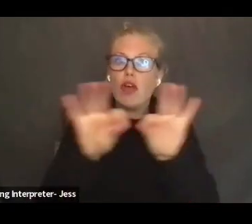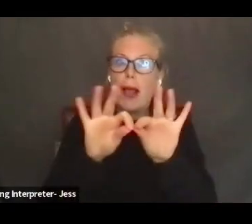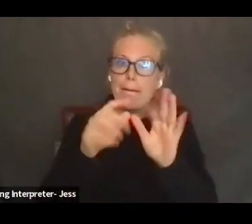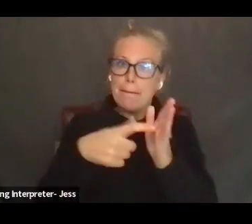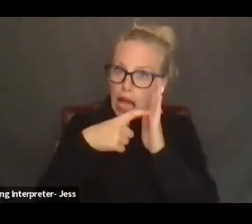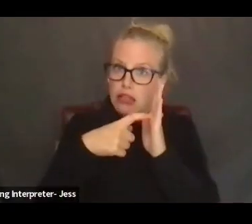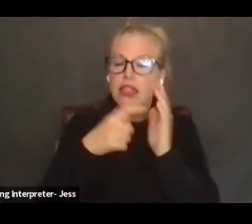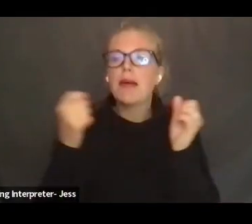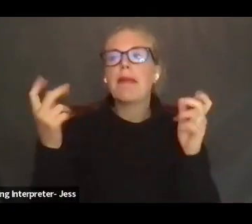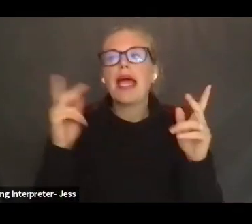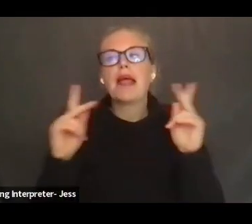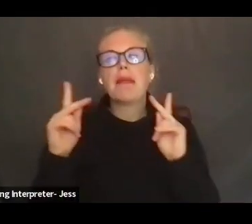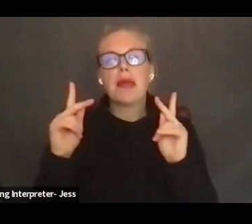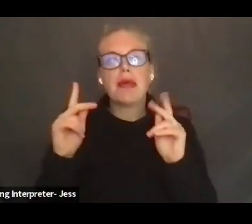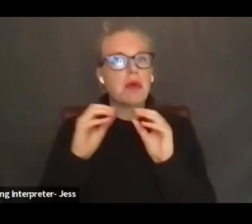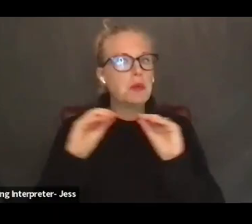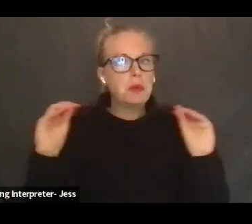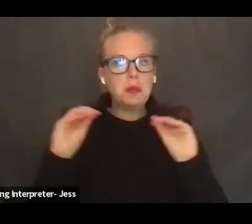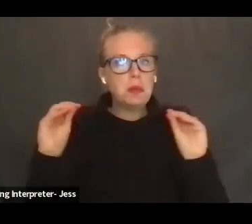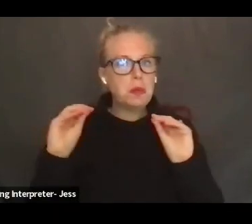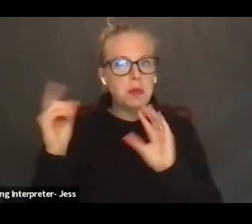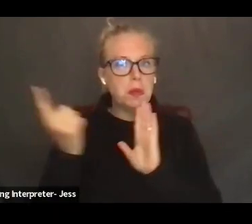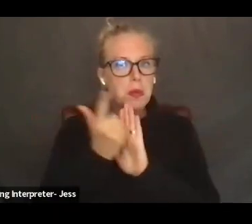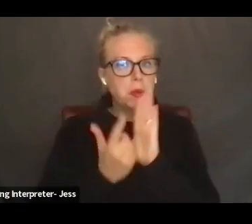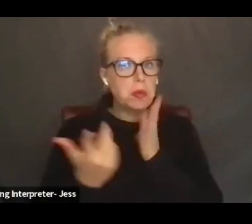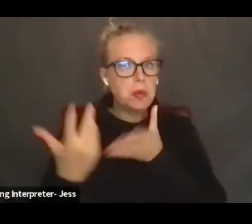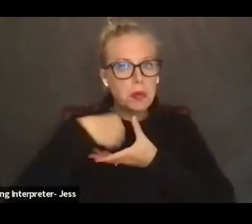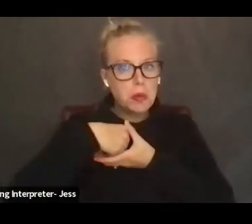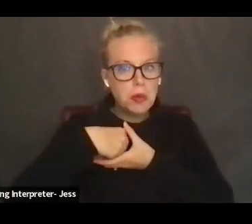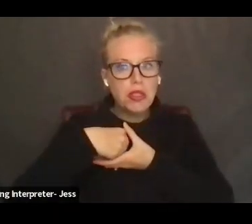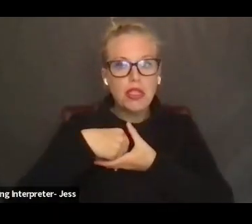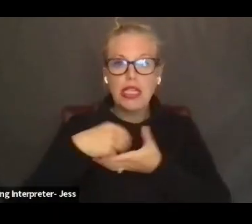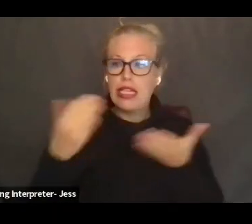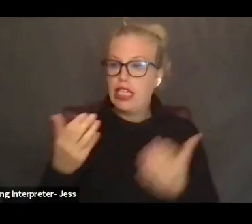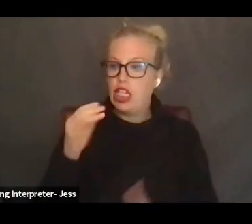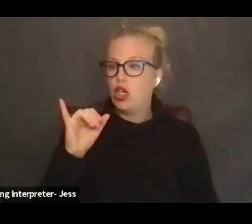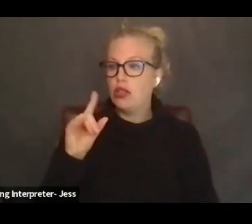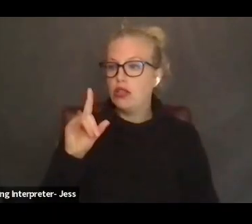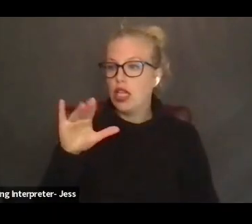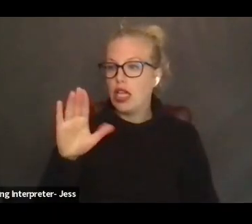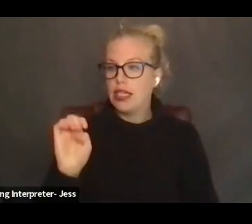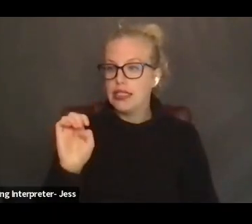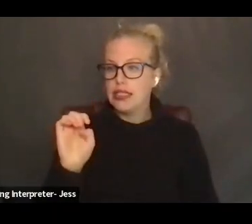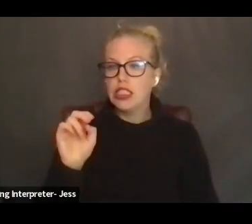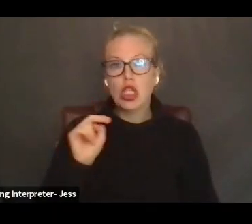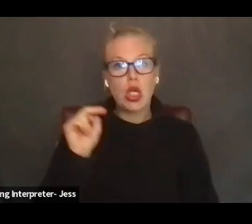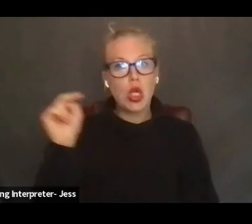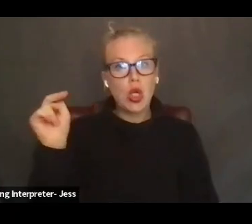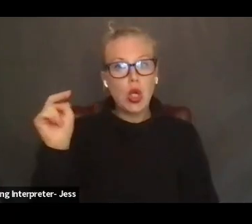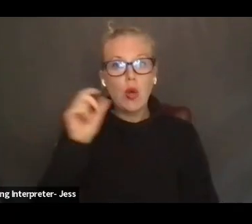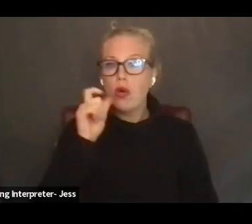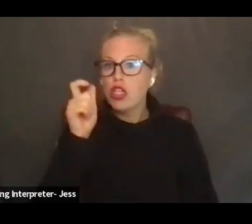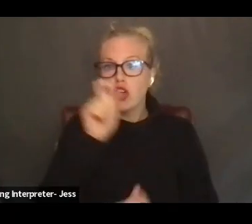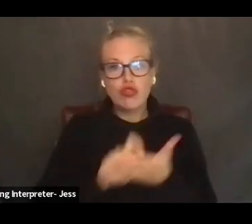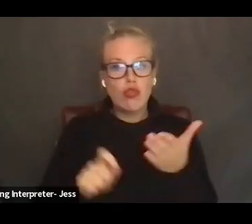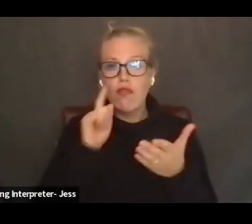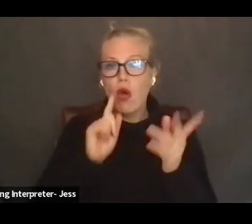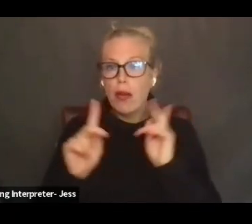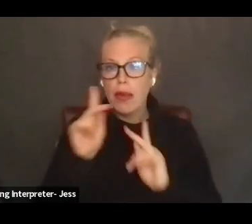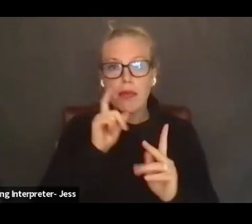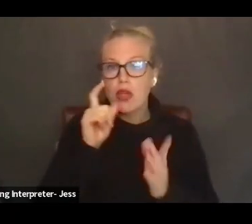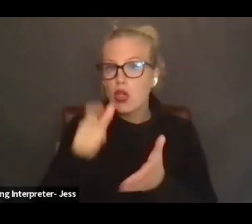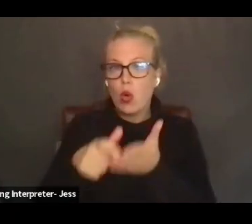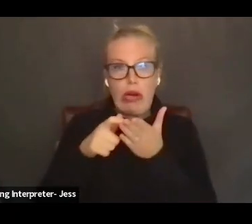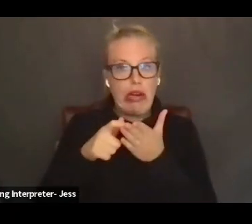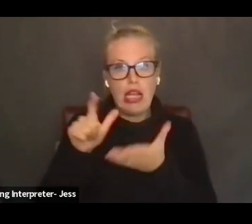Lots of people do it without an attorney. In fact, at Justice North, we don't draft these for people because you really don't